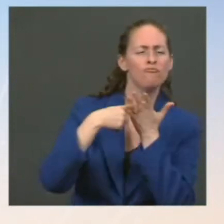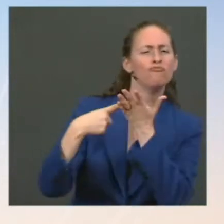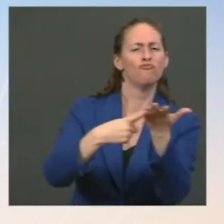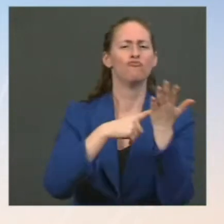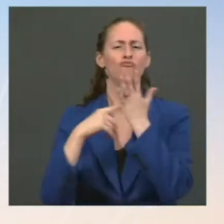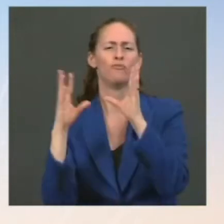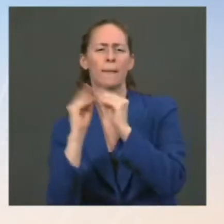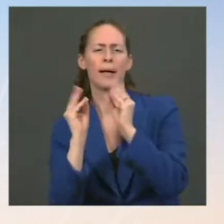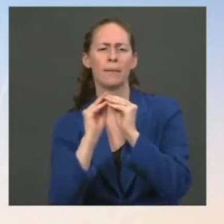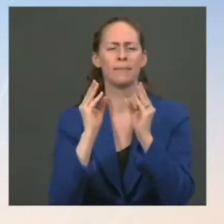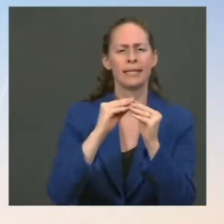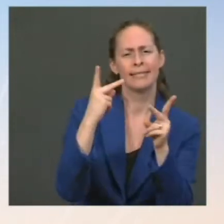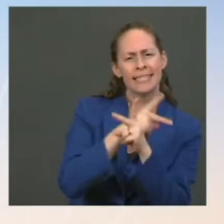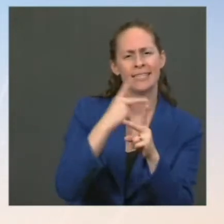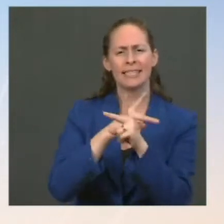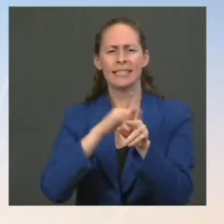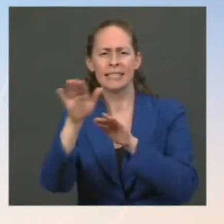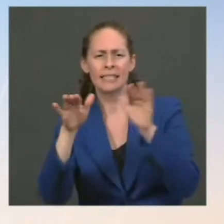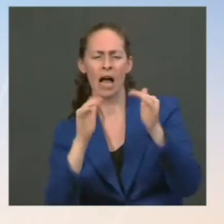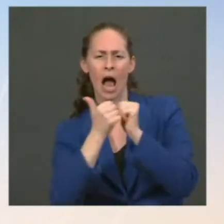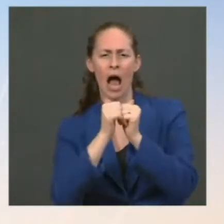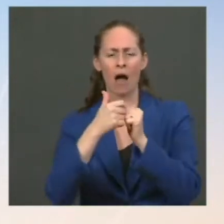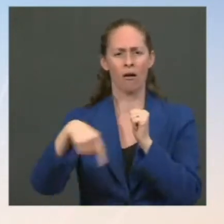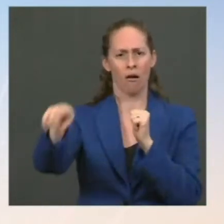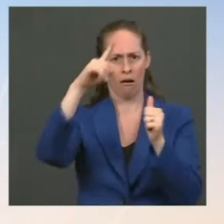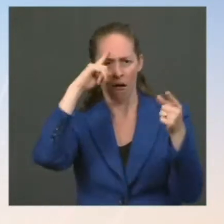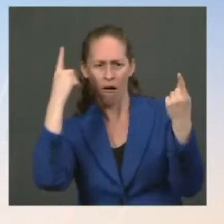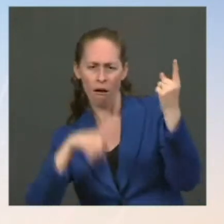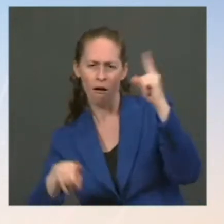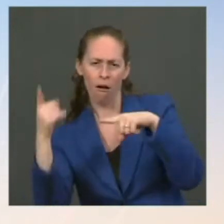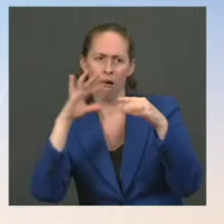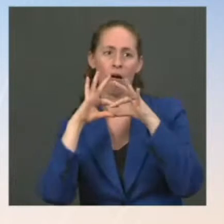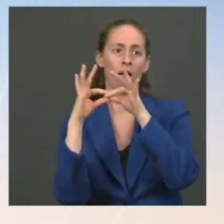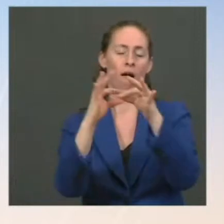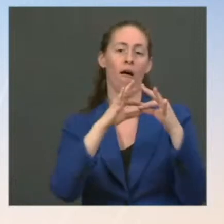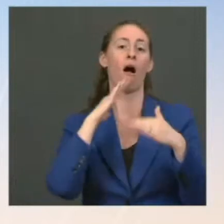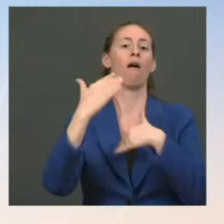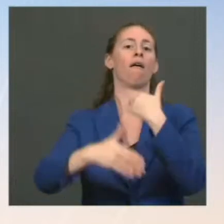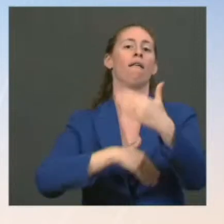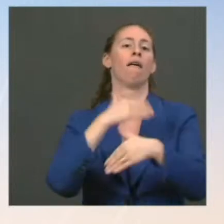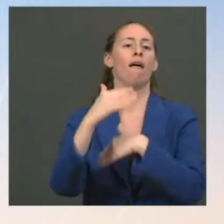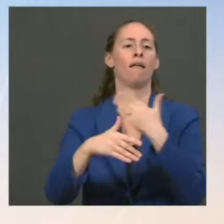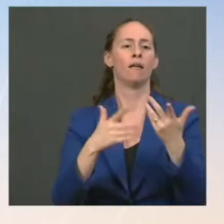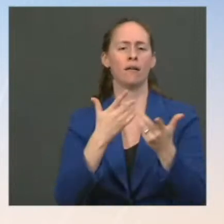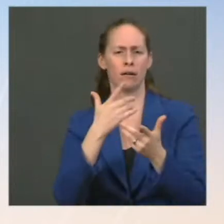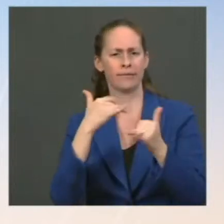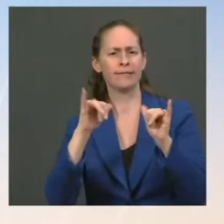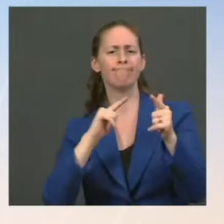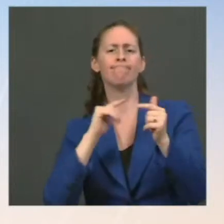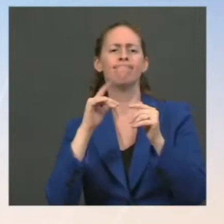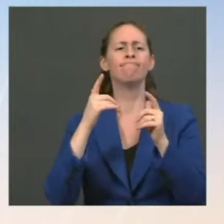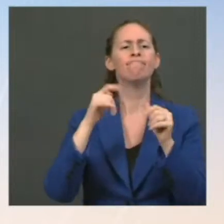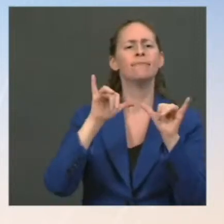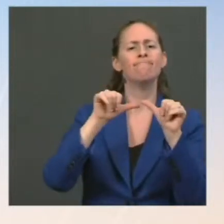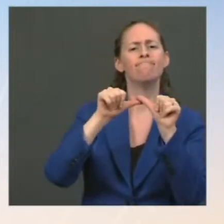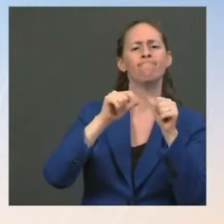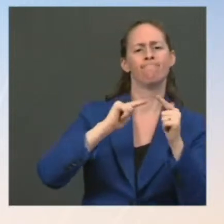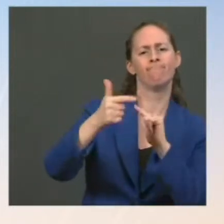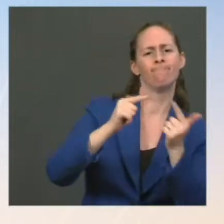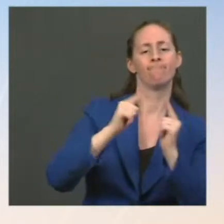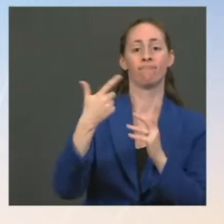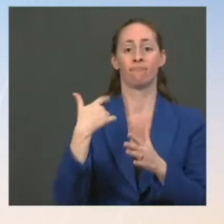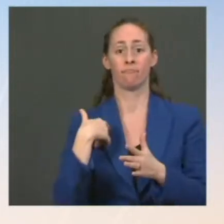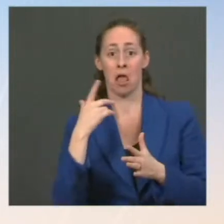to chart a unifying path forward. And there's a give and take and a back and forth in those conversations, absolutely. He's working